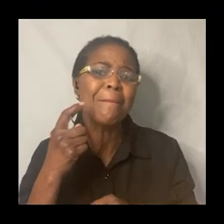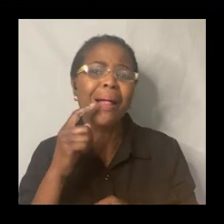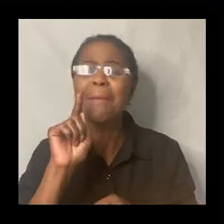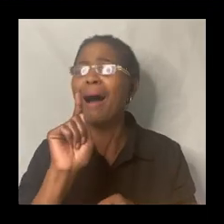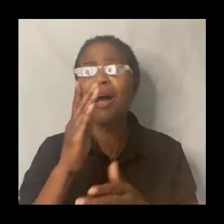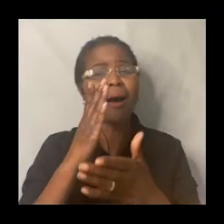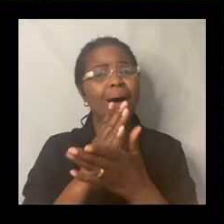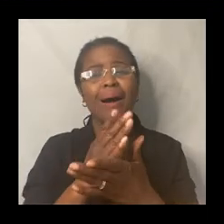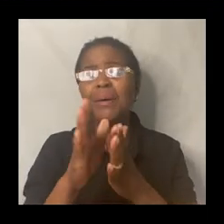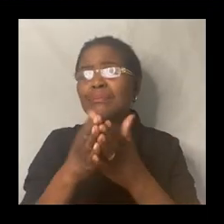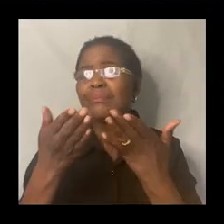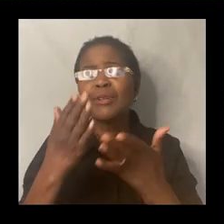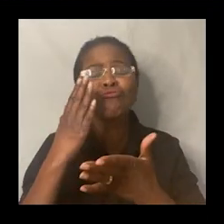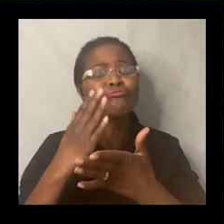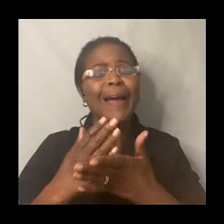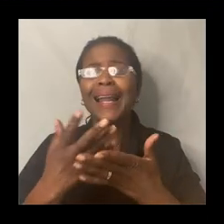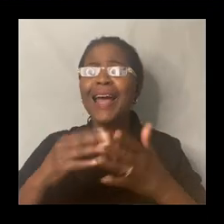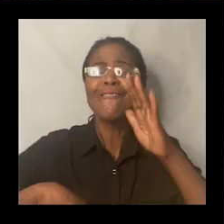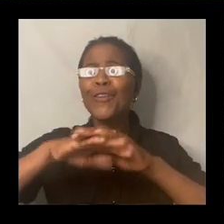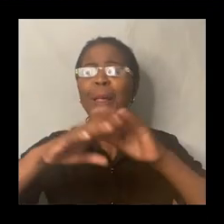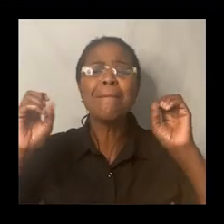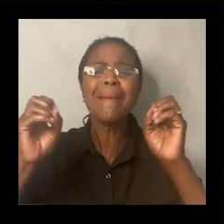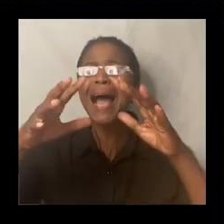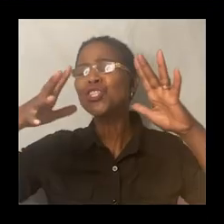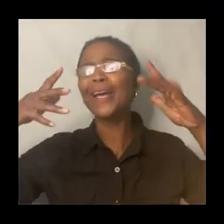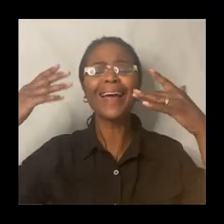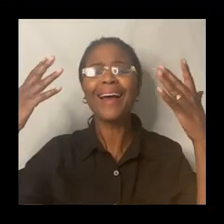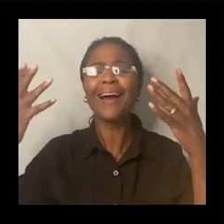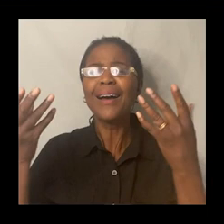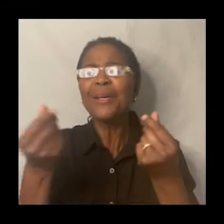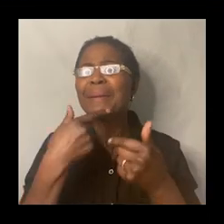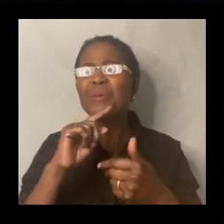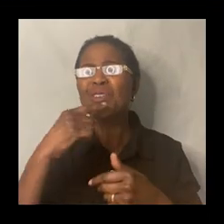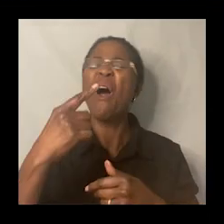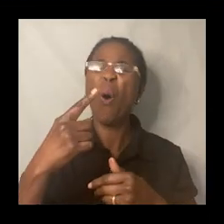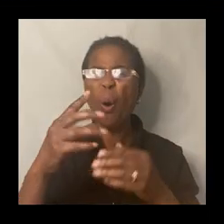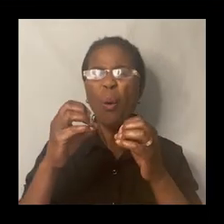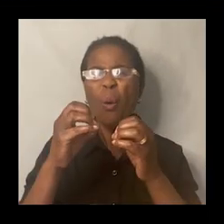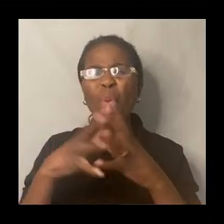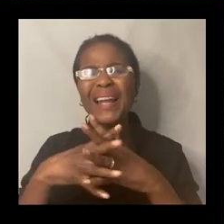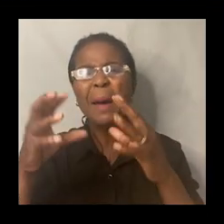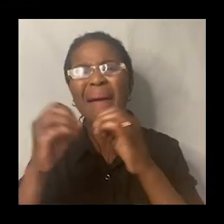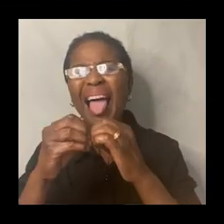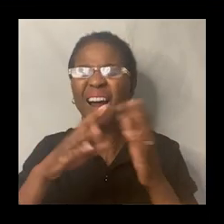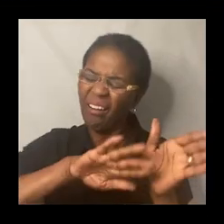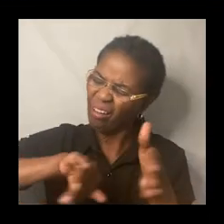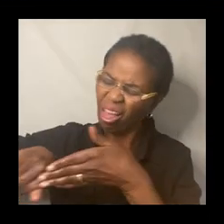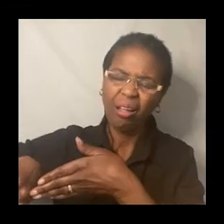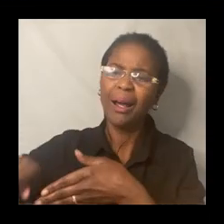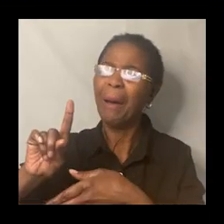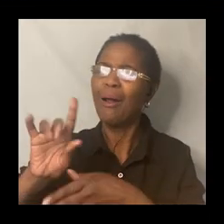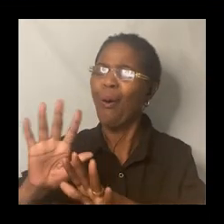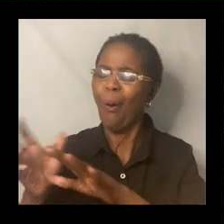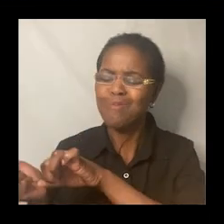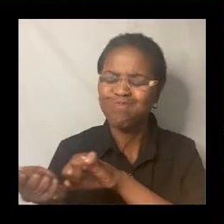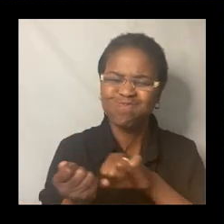and wonderful things that, and people keep trying to dispense with Blake and say, oh, go away, William Blake. But he remains with us. He's this wonderful